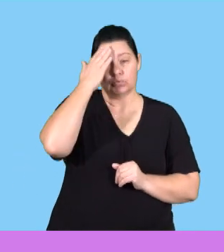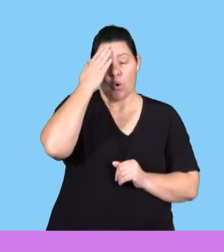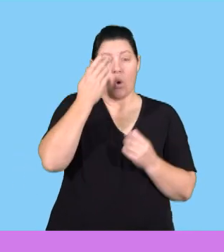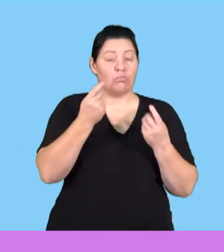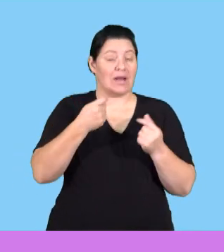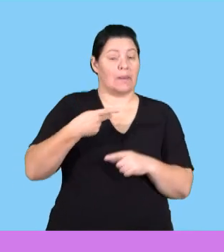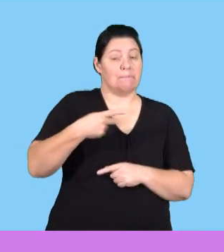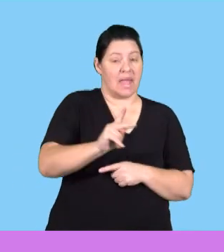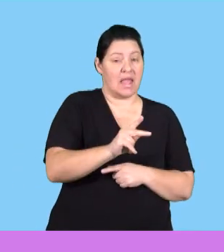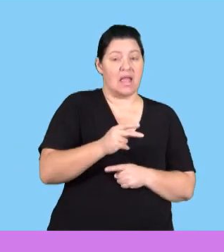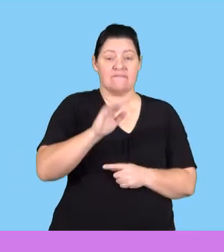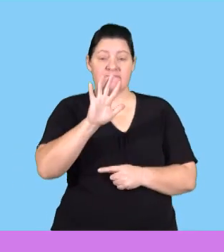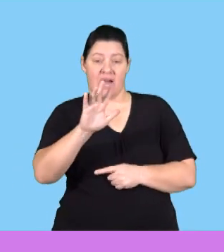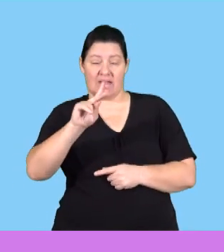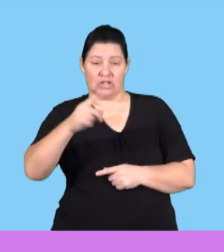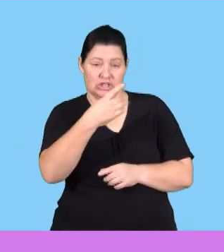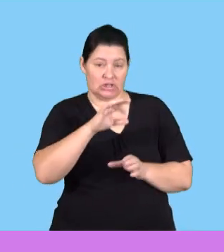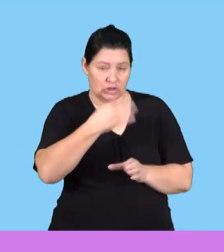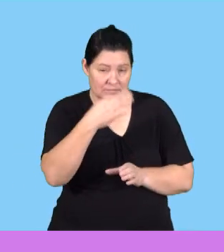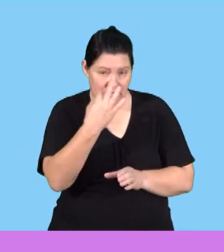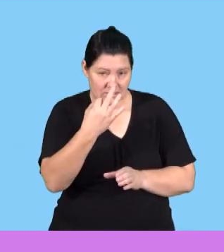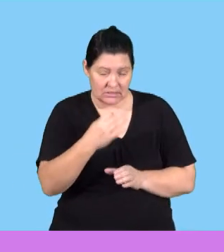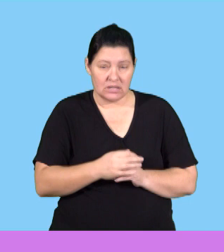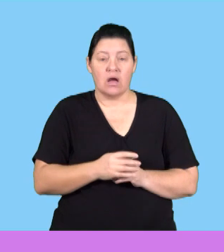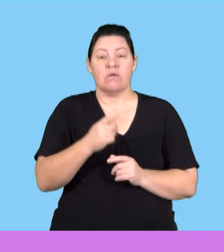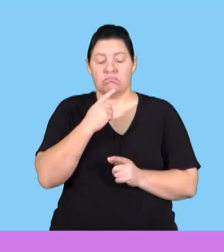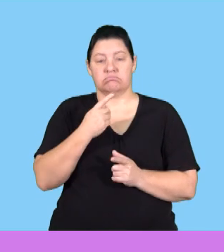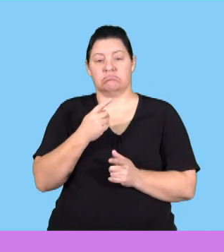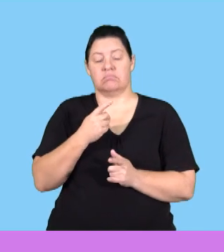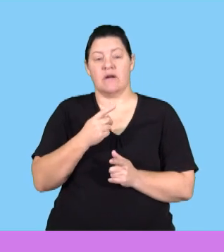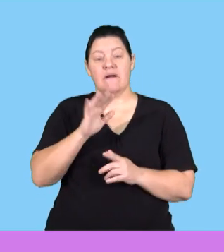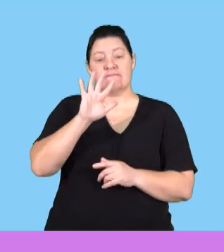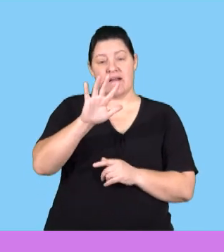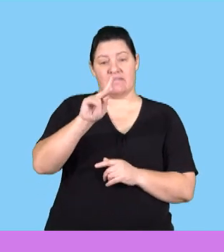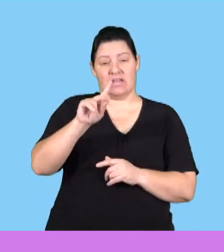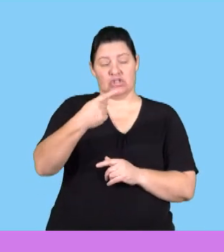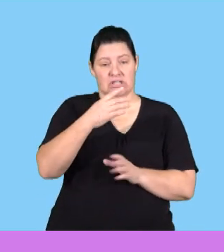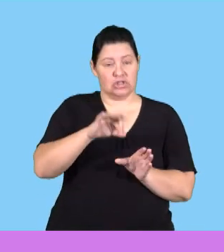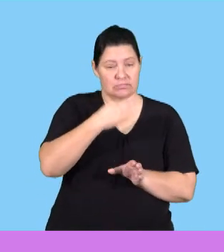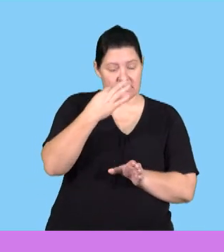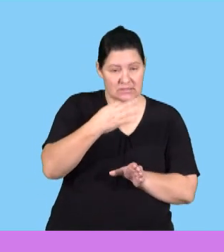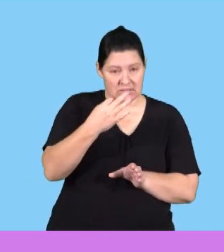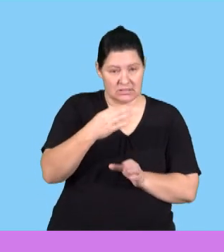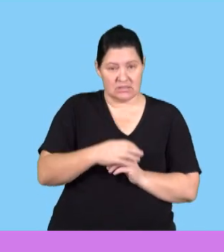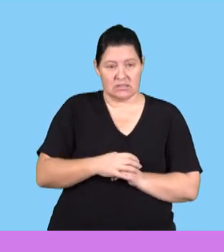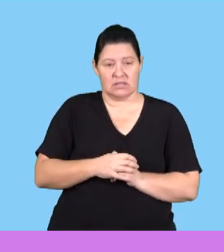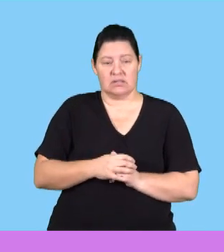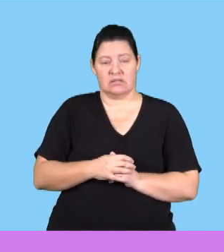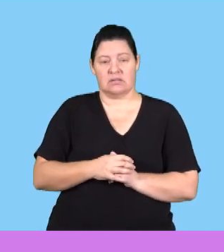know the price that he will pay for 5 kilograms of chips, then we can take the 5 kilograms of